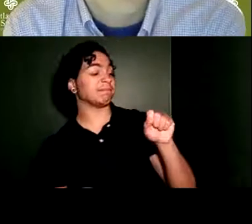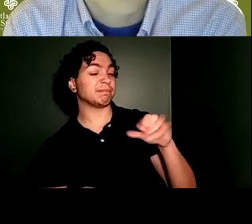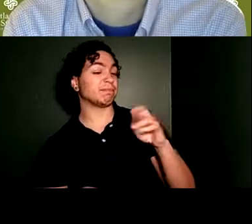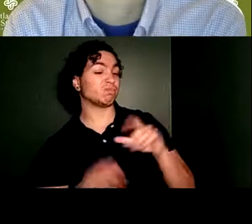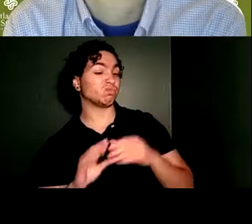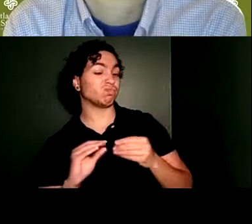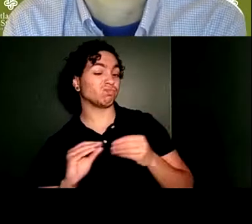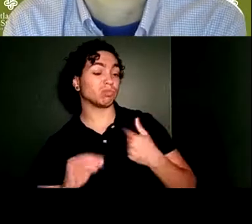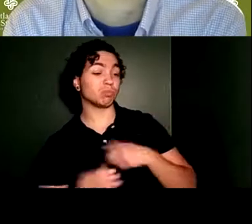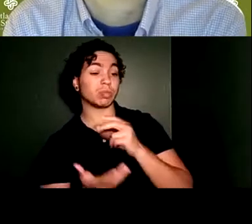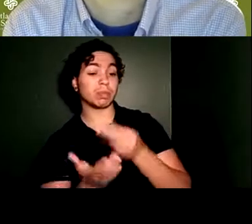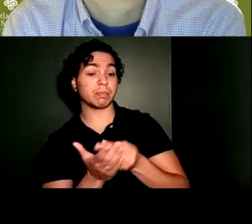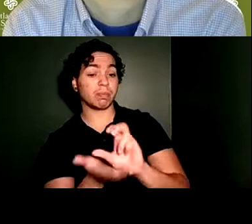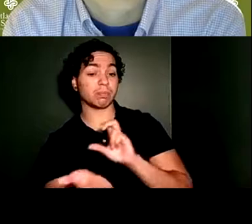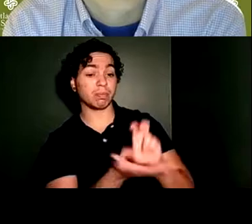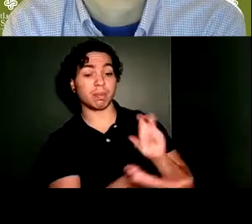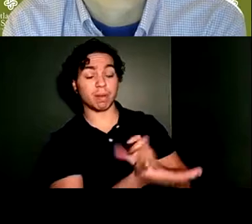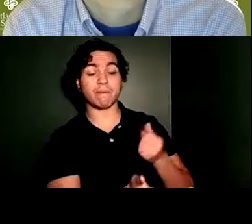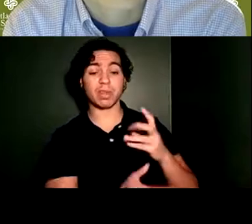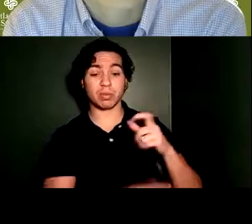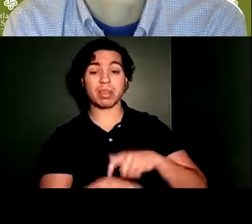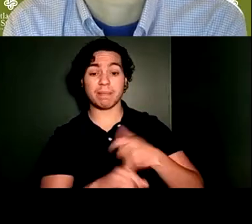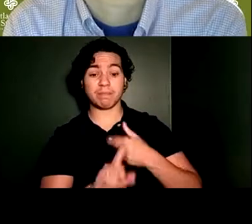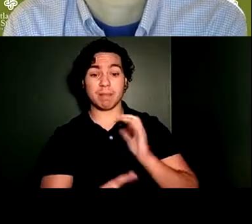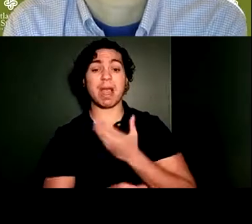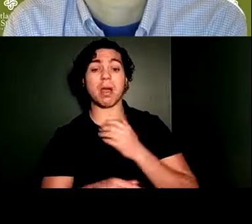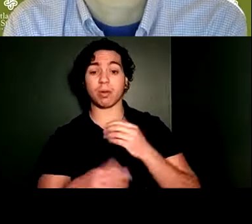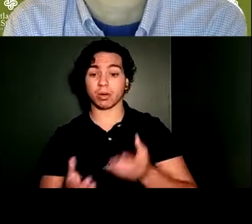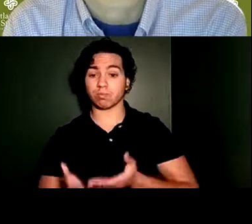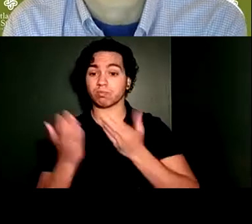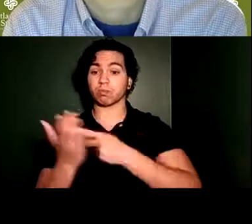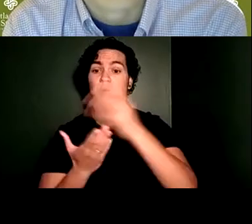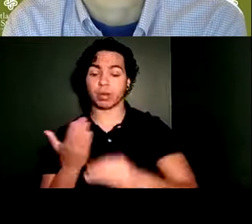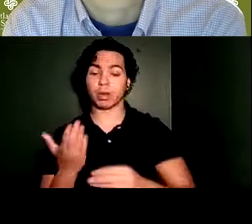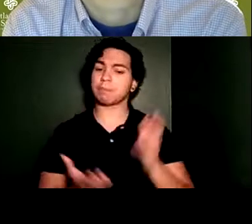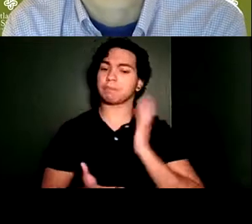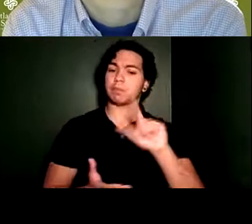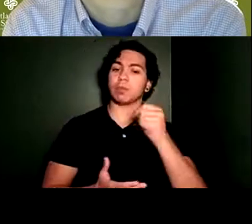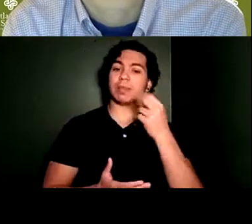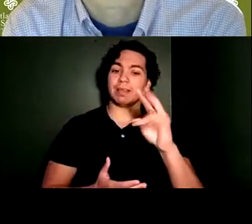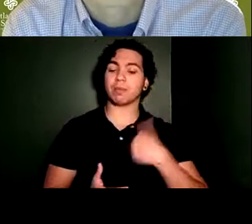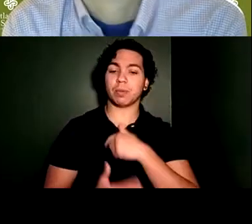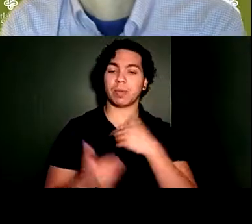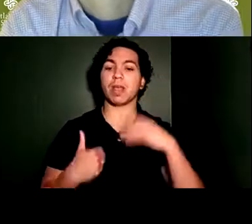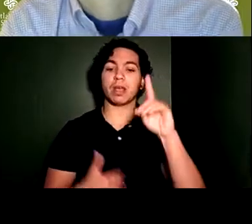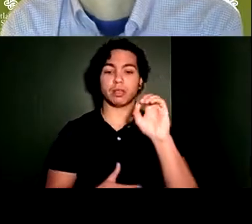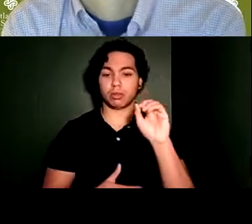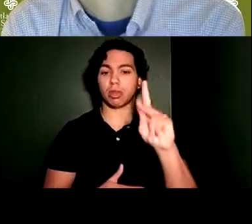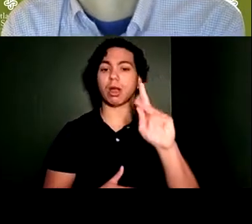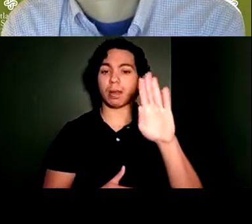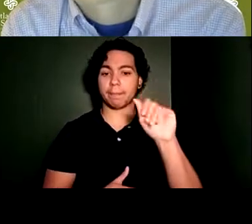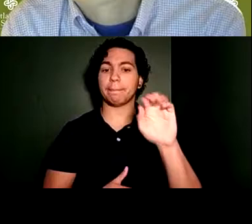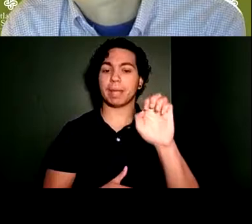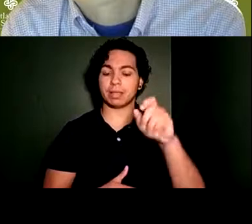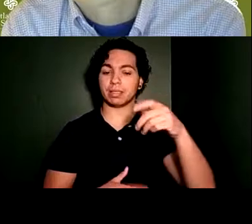times. Back in 2017, we had a traditional dock-based bike share system called Pronto